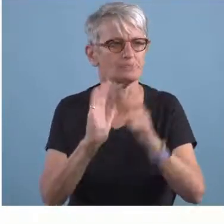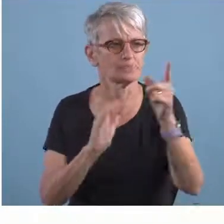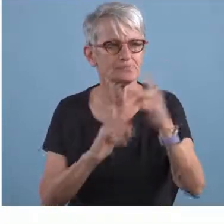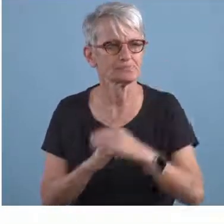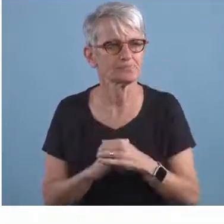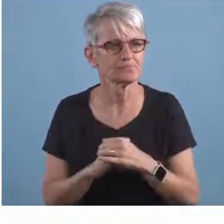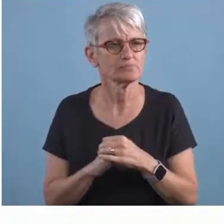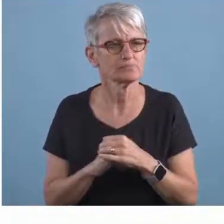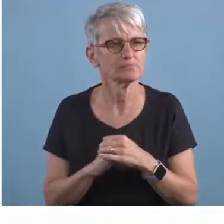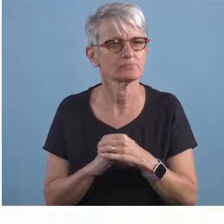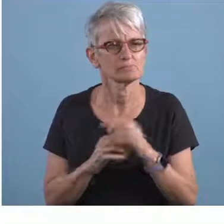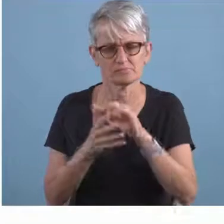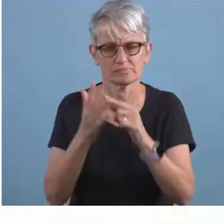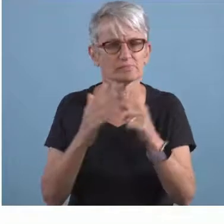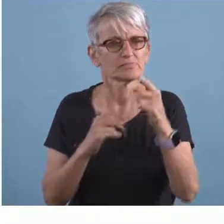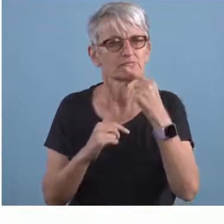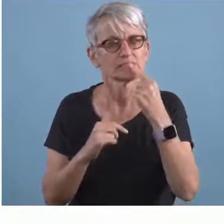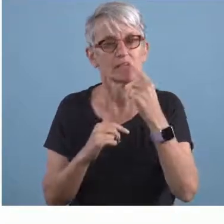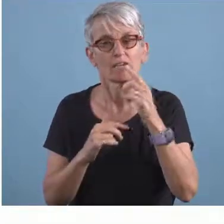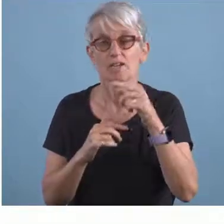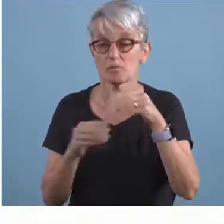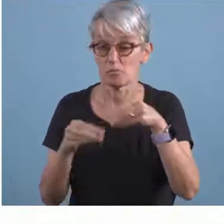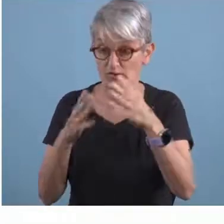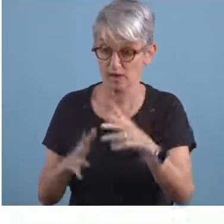they were saying that the providers they interviewed